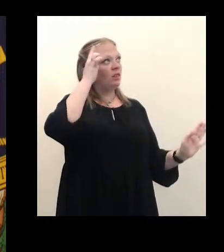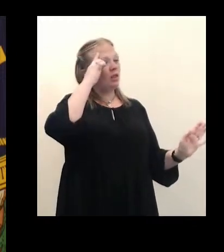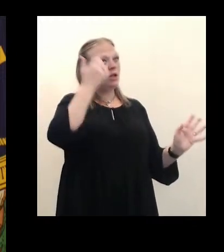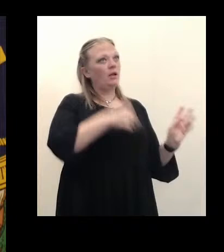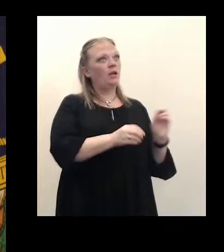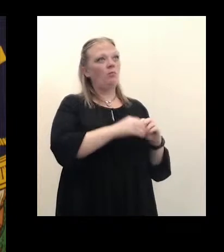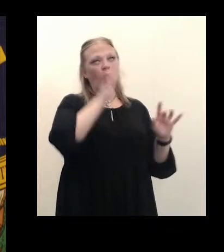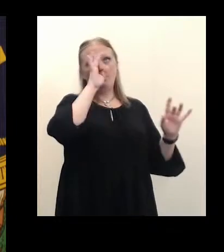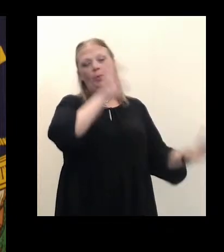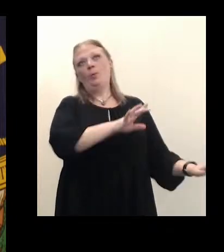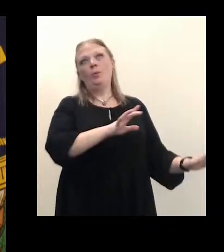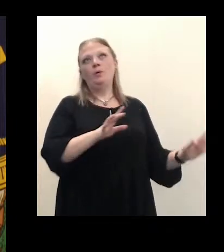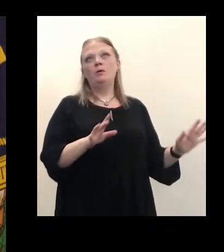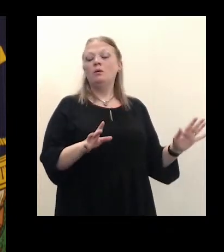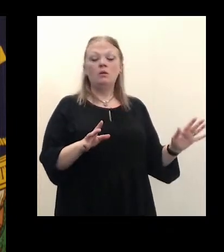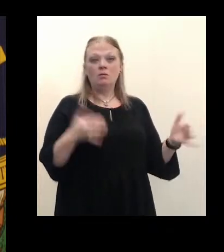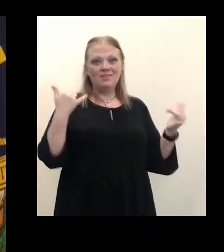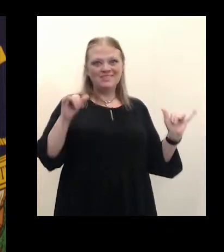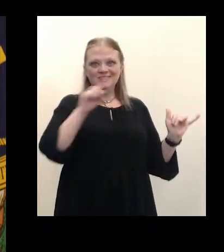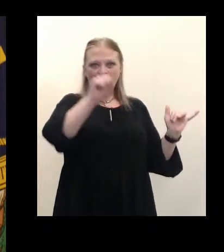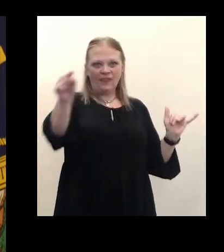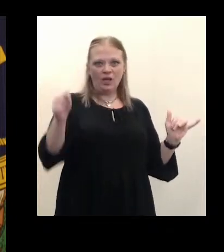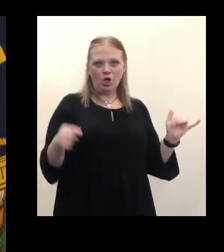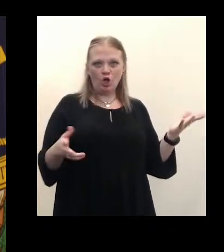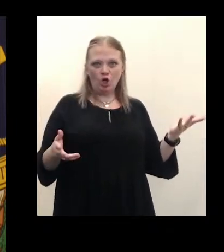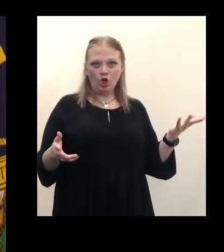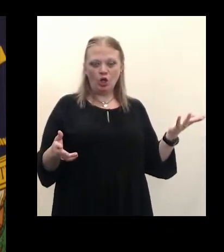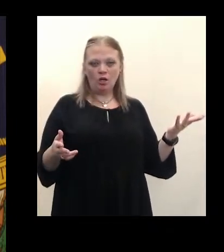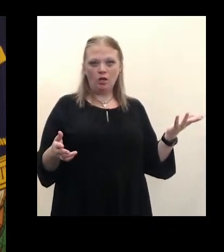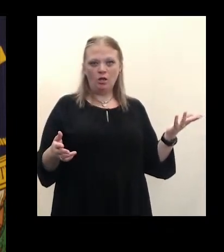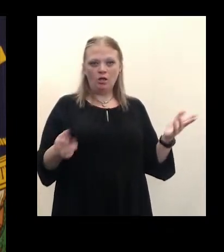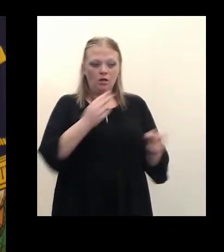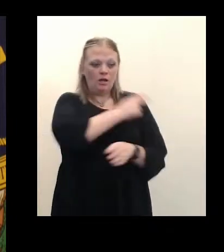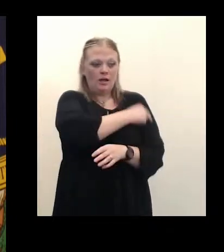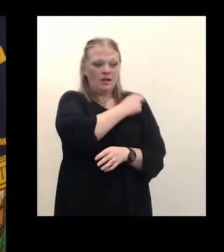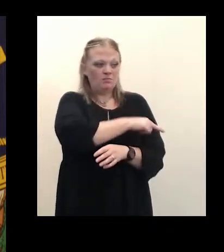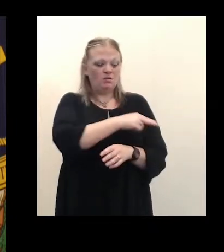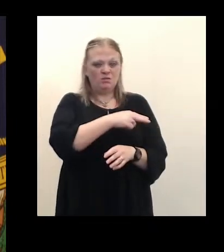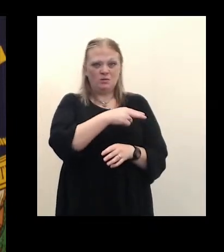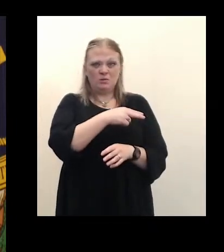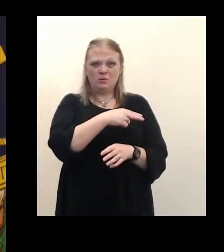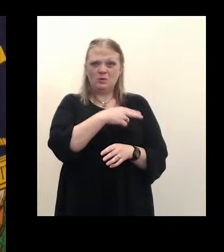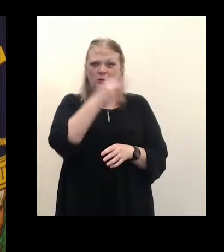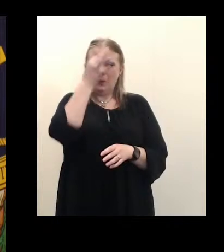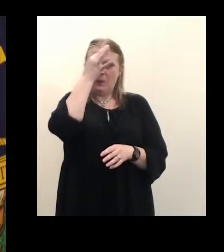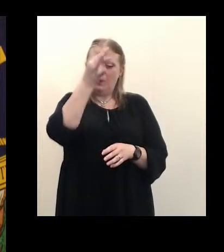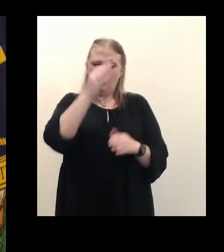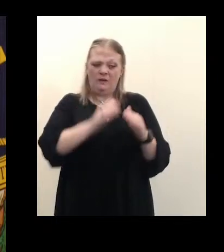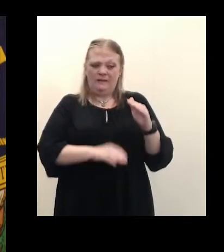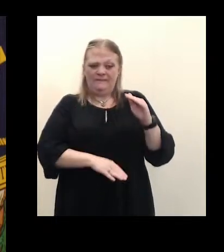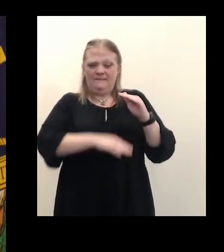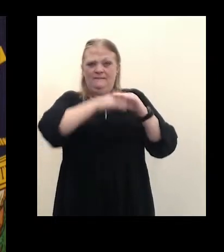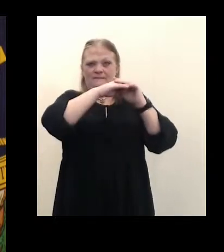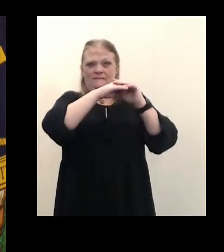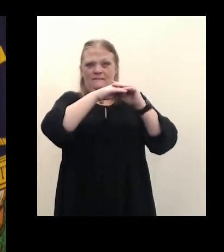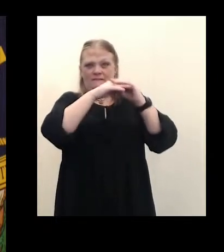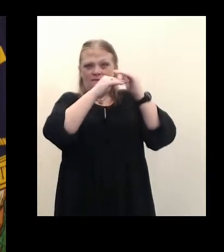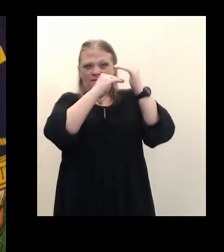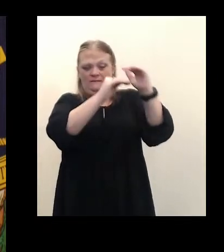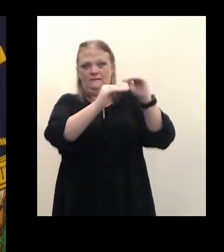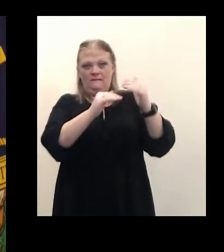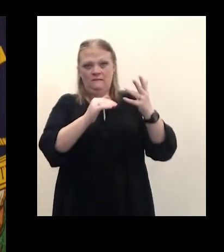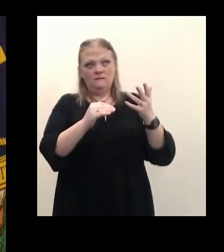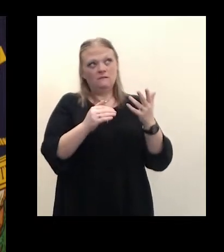But it's still out there. Our hospitals are still at near capacity, which has a lot of different reasons for that, some of which has to do with